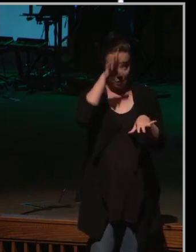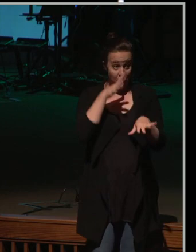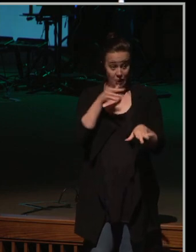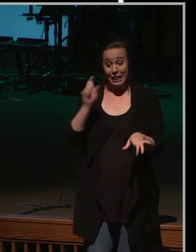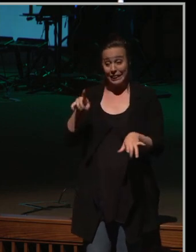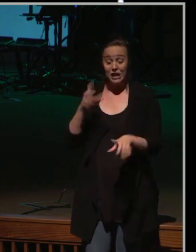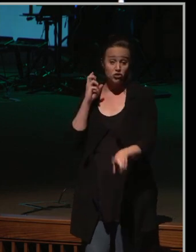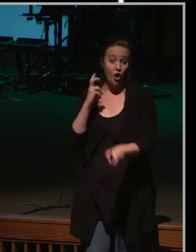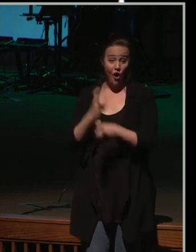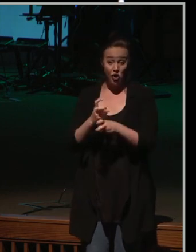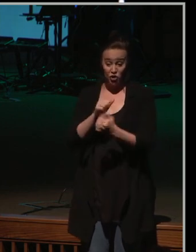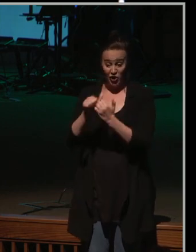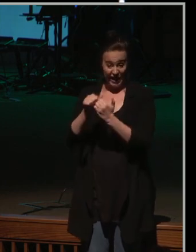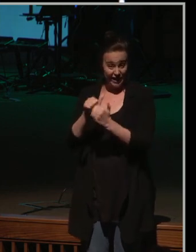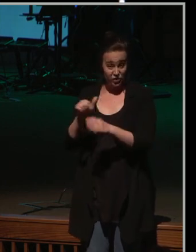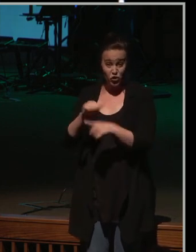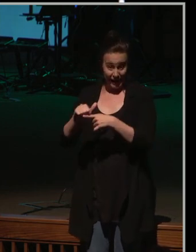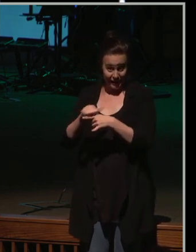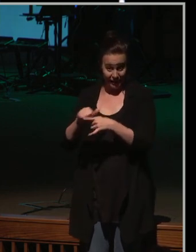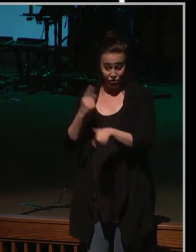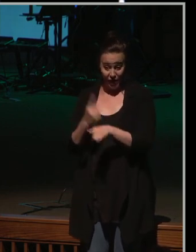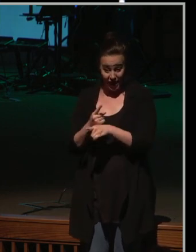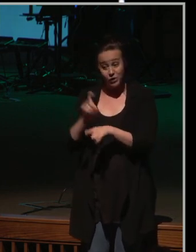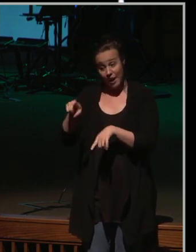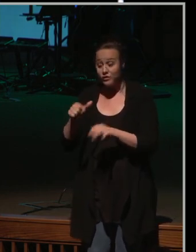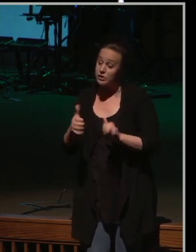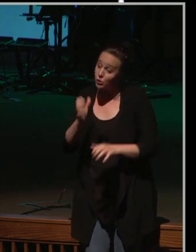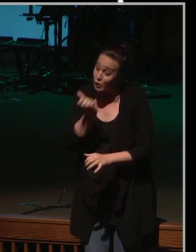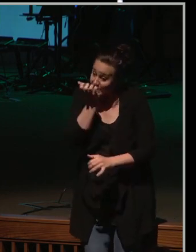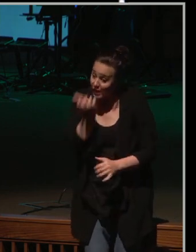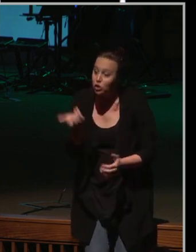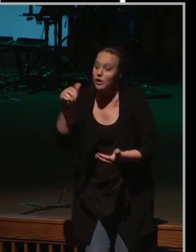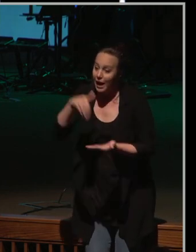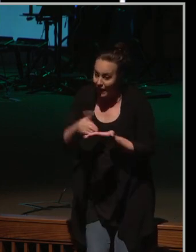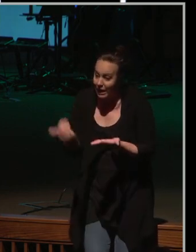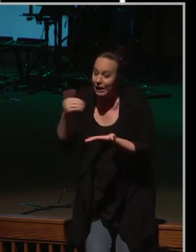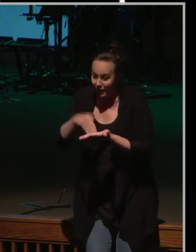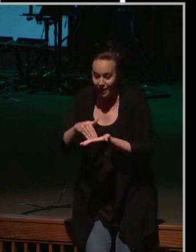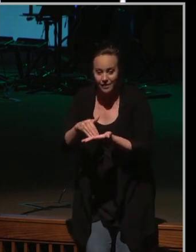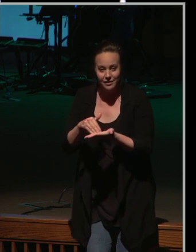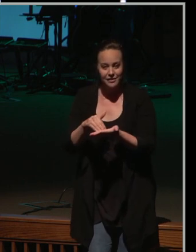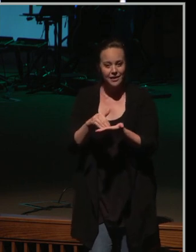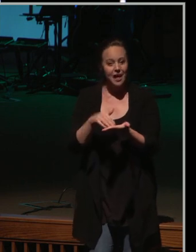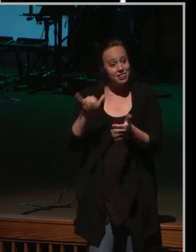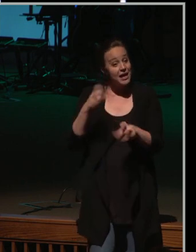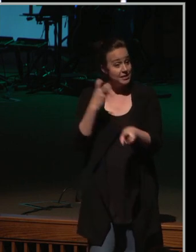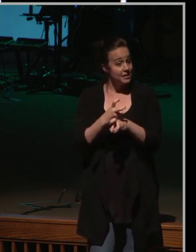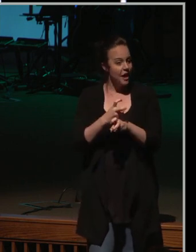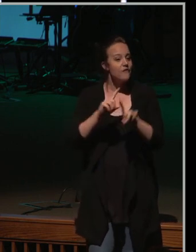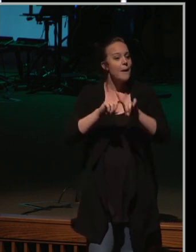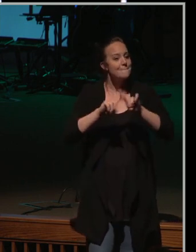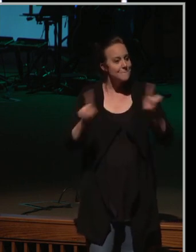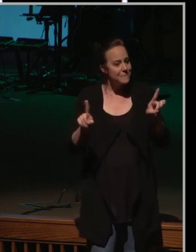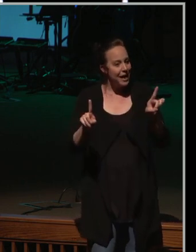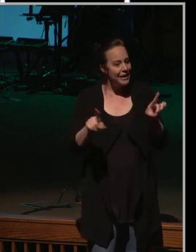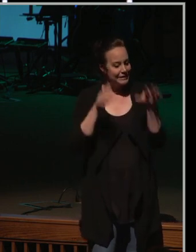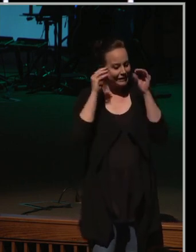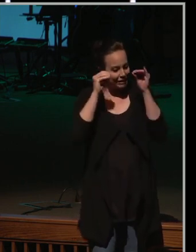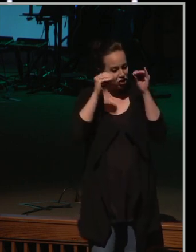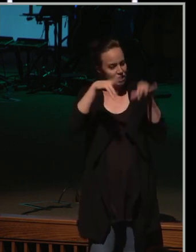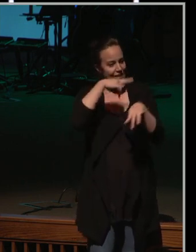not. Right, parenting is about trying to get your kids aligned with the things that are of God, and it's difficult to